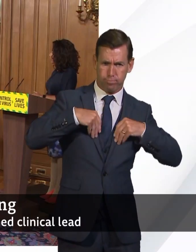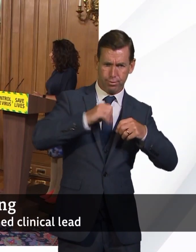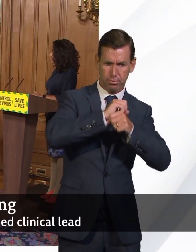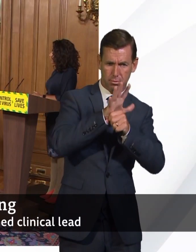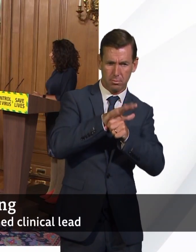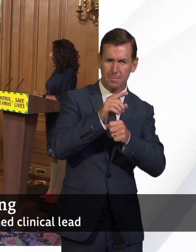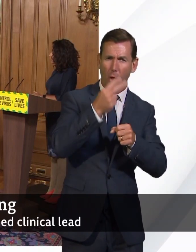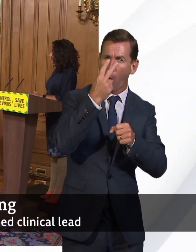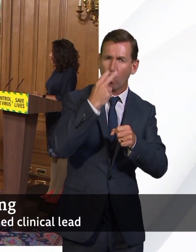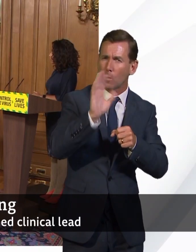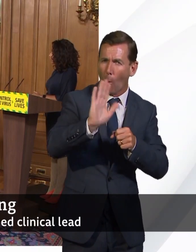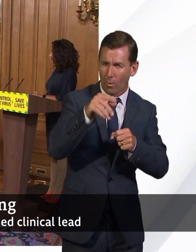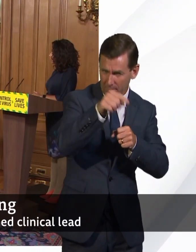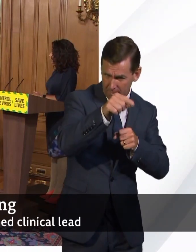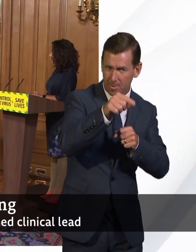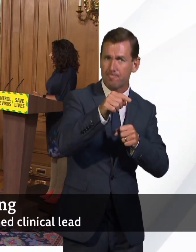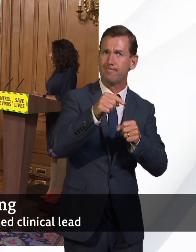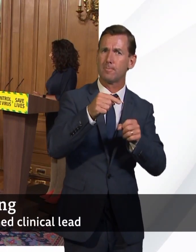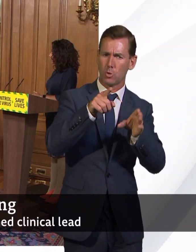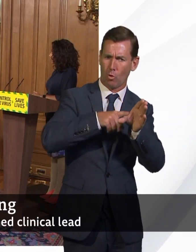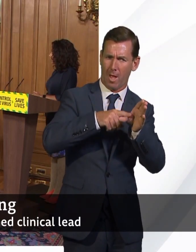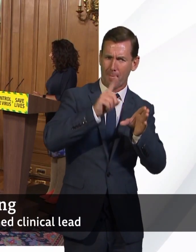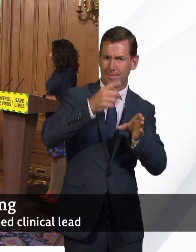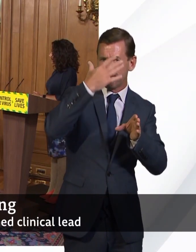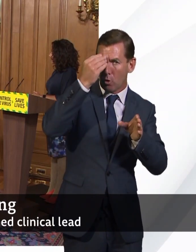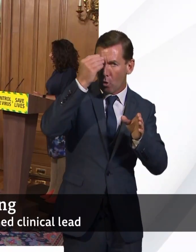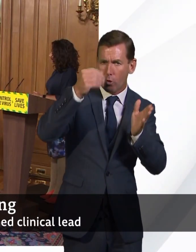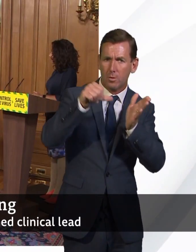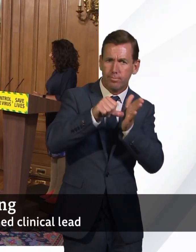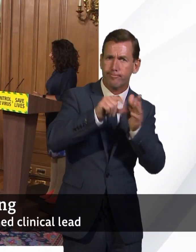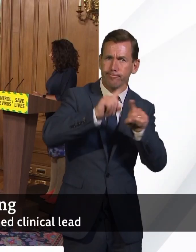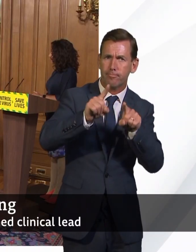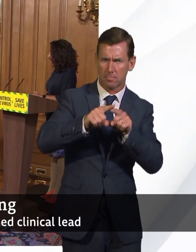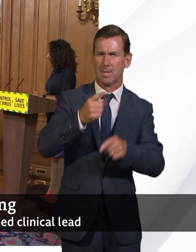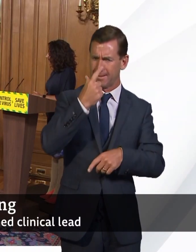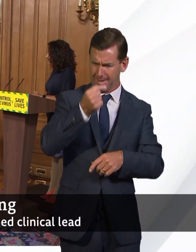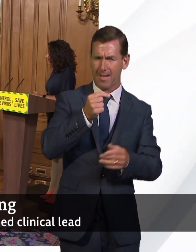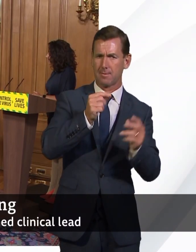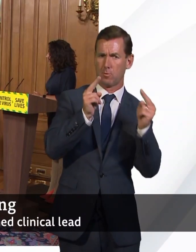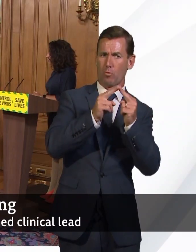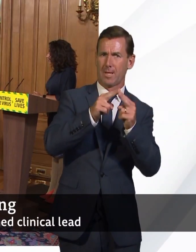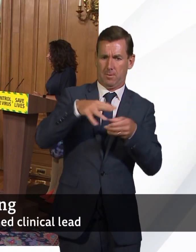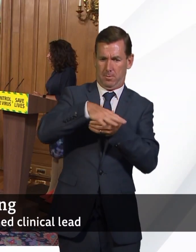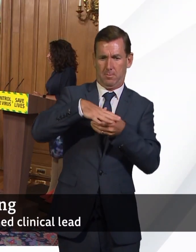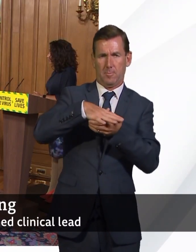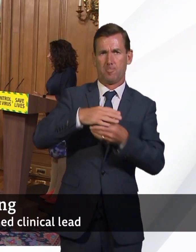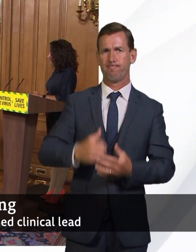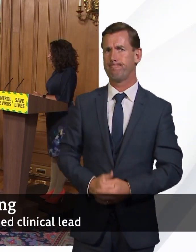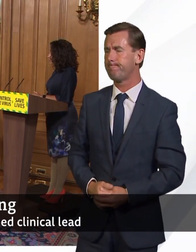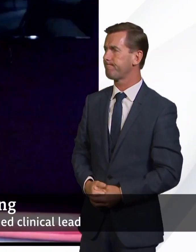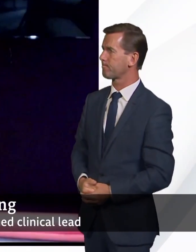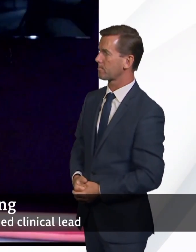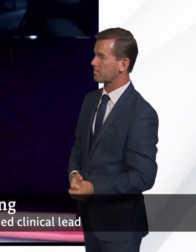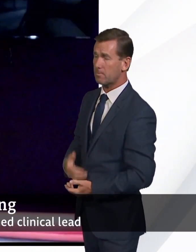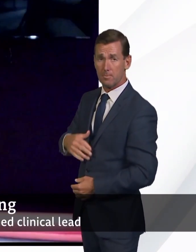non-elderly care home, that they can access tests. You had a follow-up. I did have a follow-up. I just wondered, a lot of